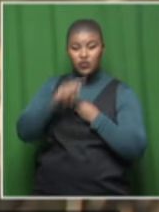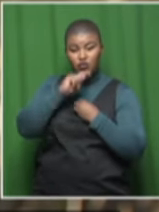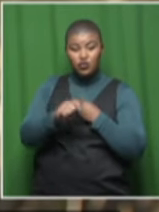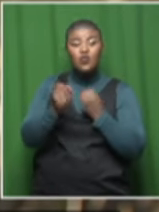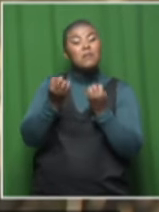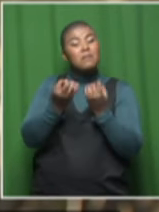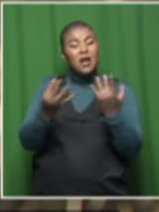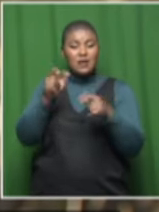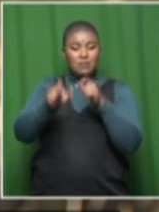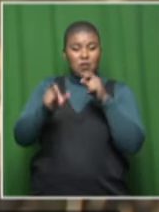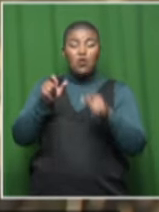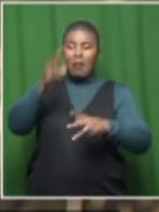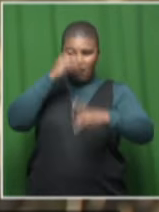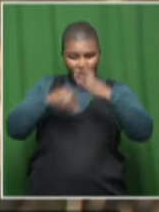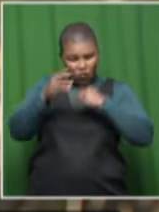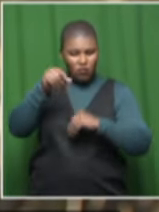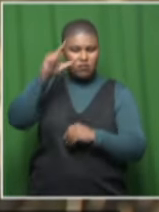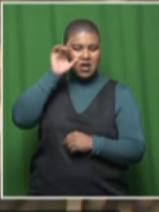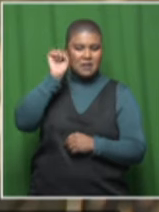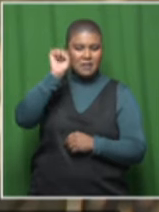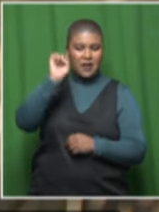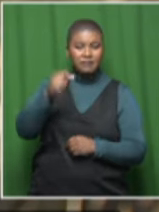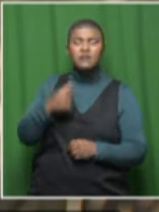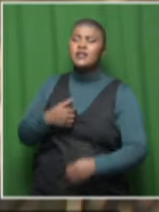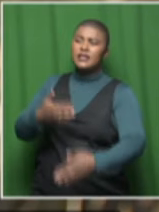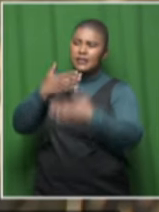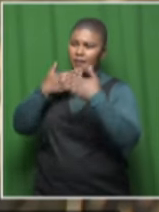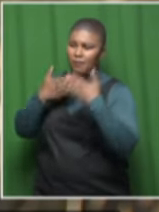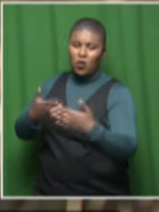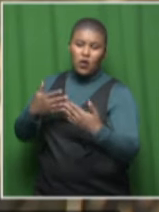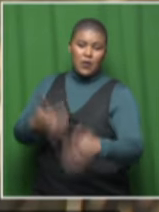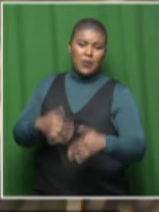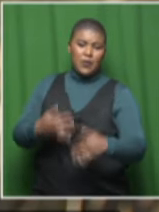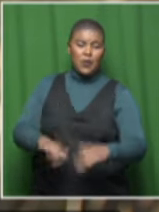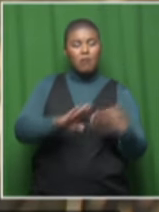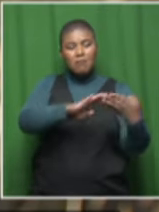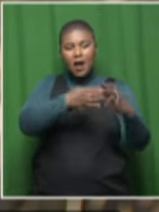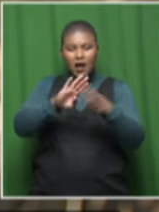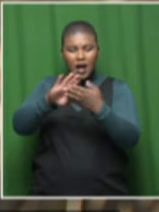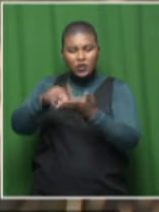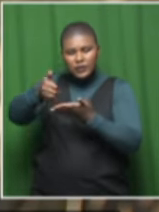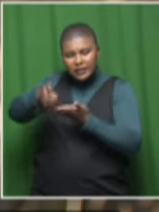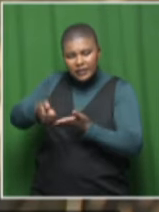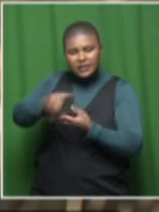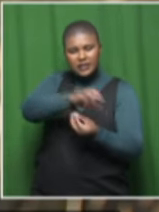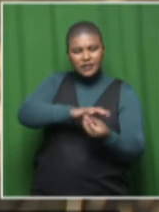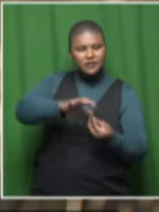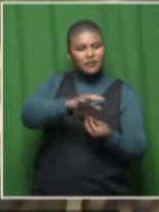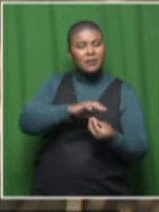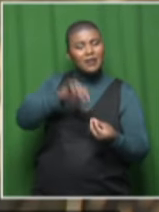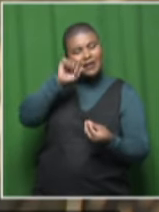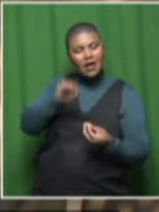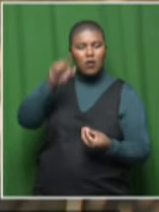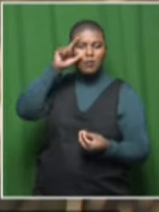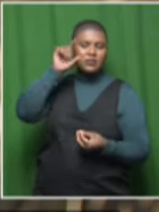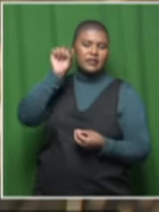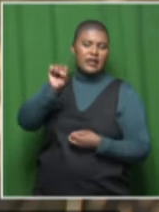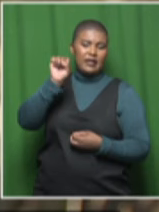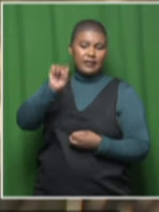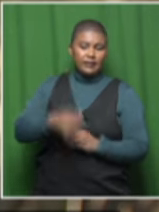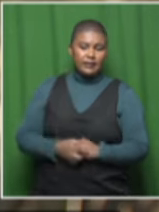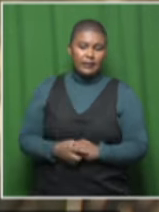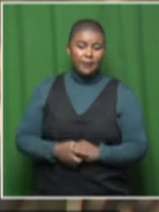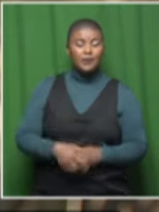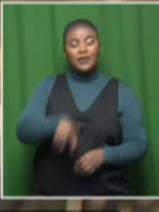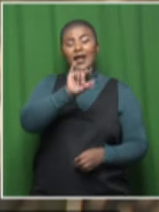bengaphezi. Ngiyabonga wonke umphakathi okwenzile la ekhala kithi kaButhelezi kaPhindangene ngawo yonke indlela abasisapothe ngayo, namasapothers